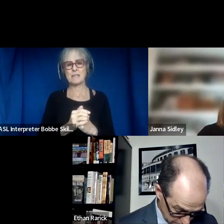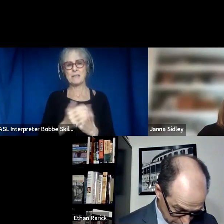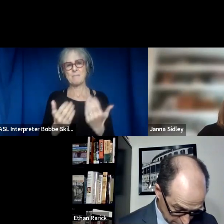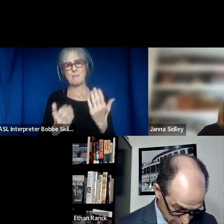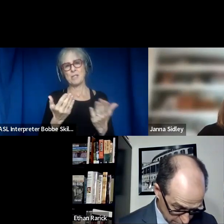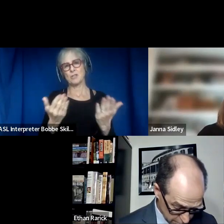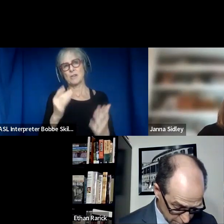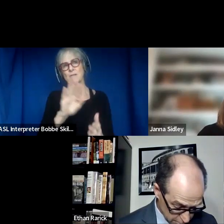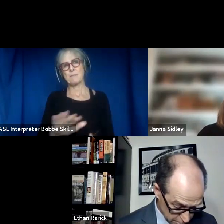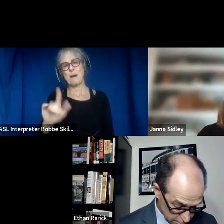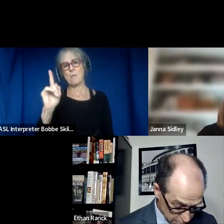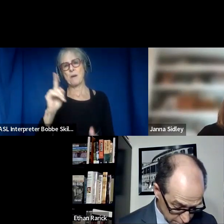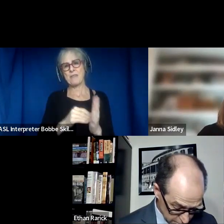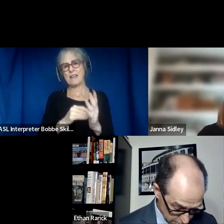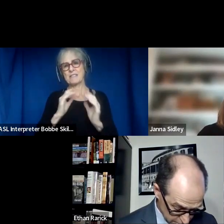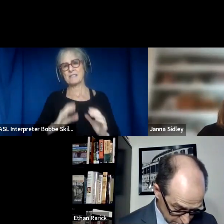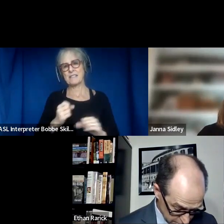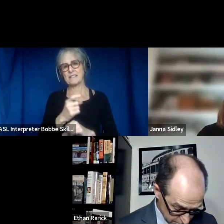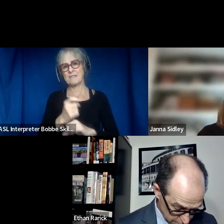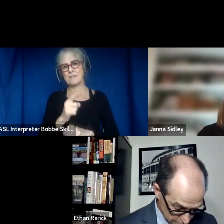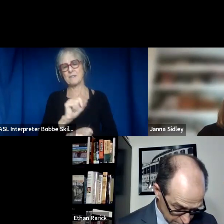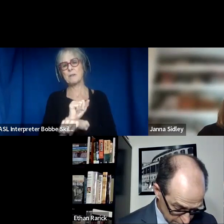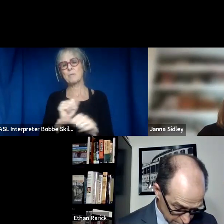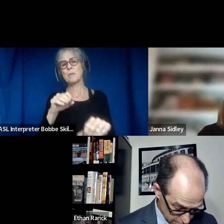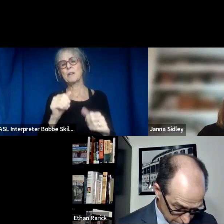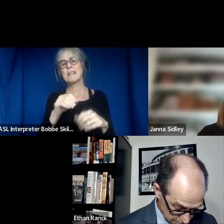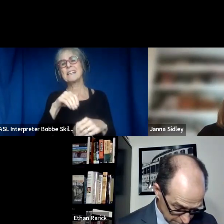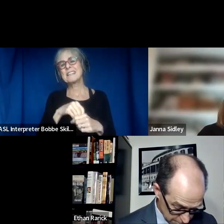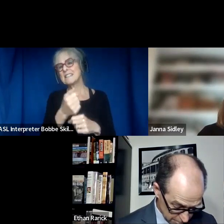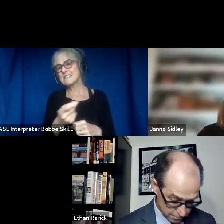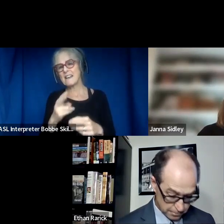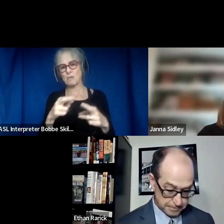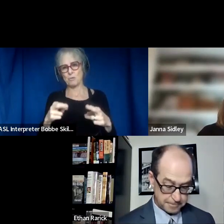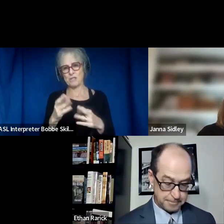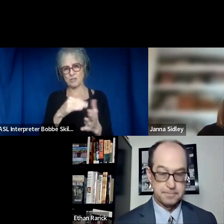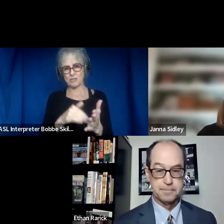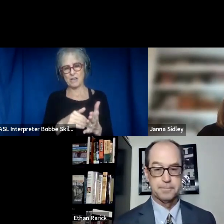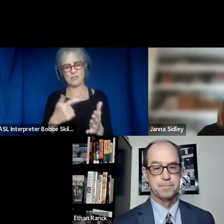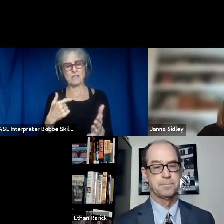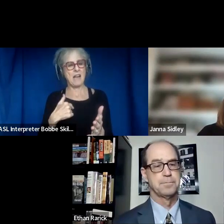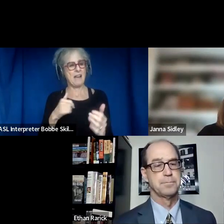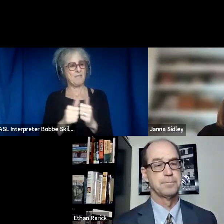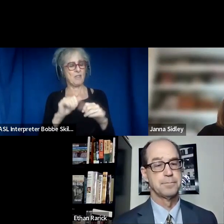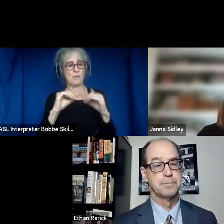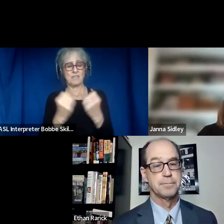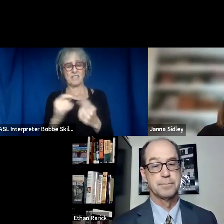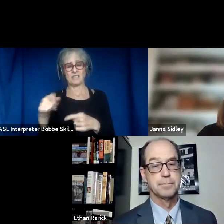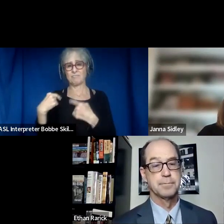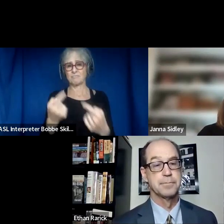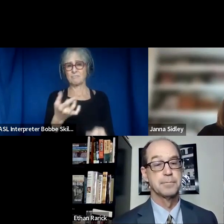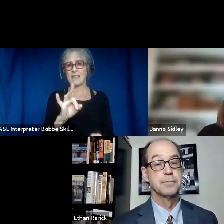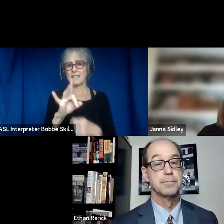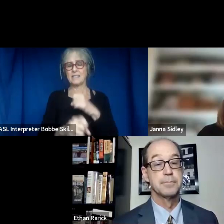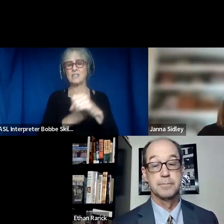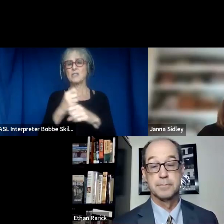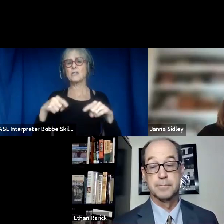about 1,000 clients per year. And we work in several regional centers. I've been with this organization for 18 years, and during this time,